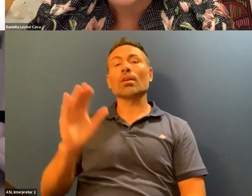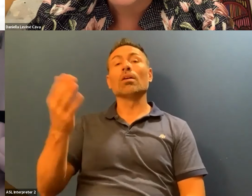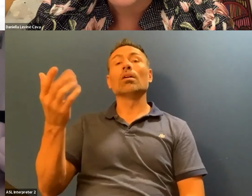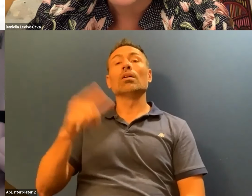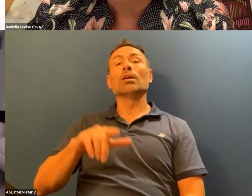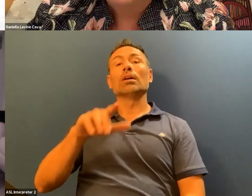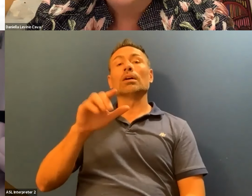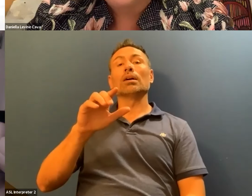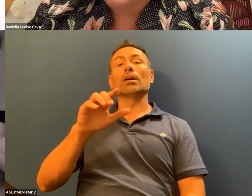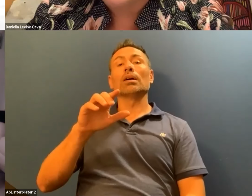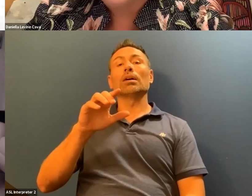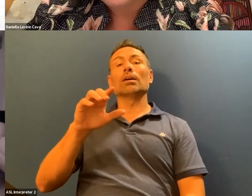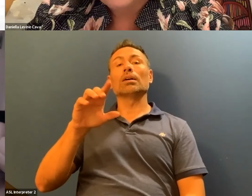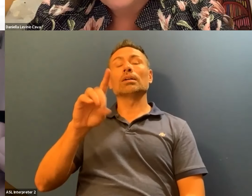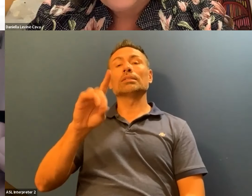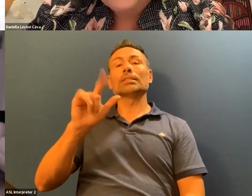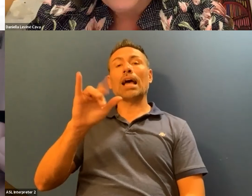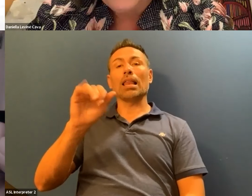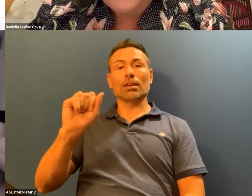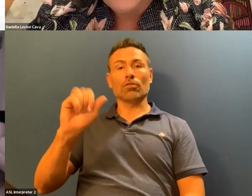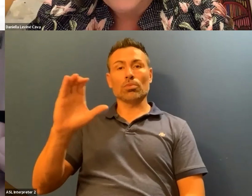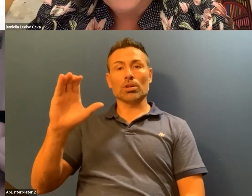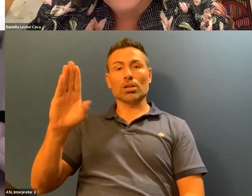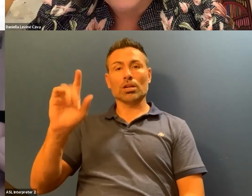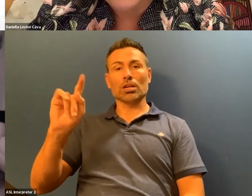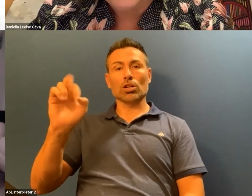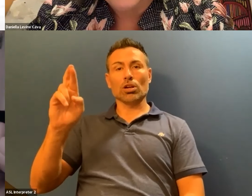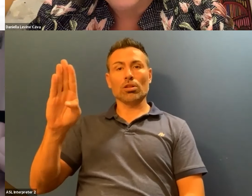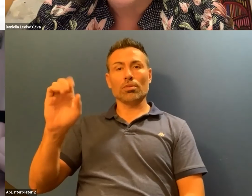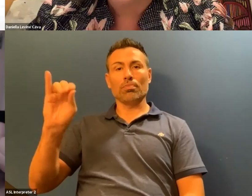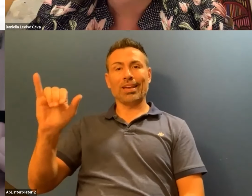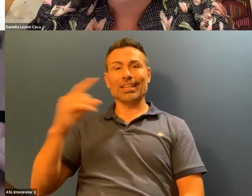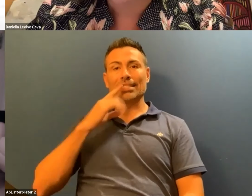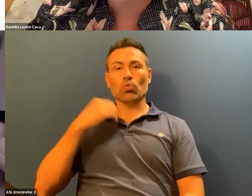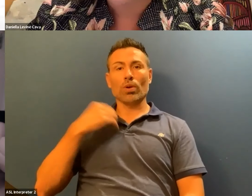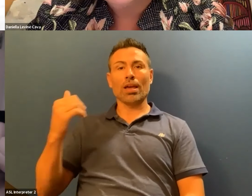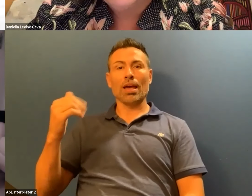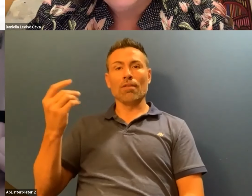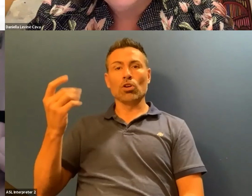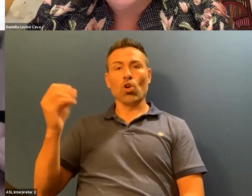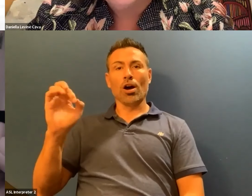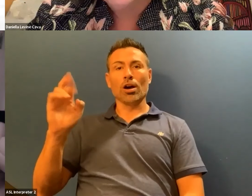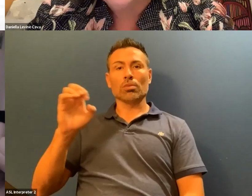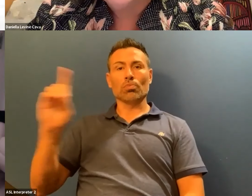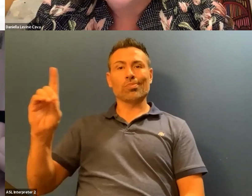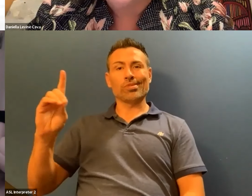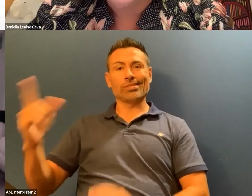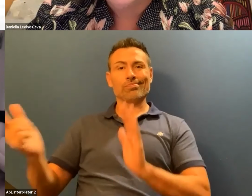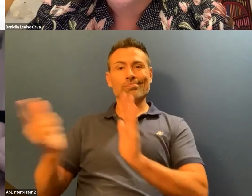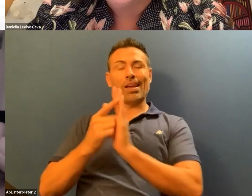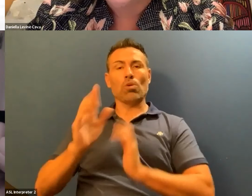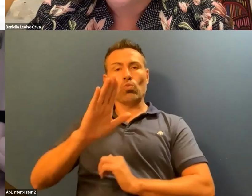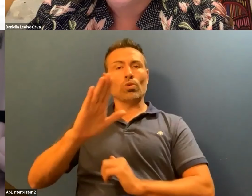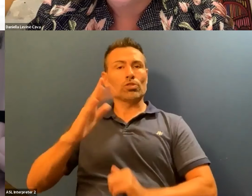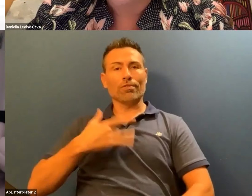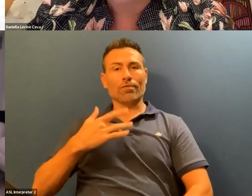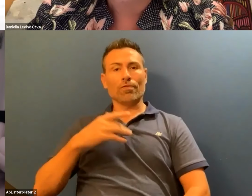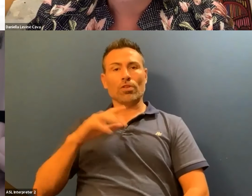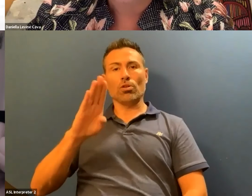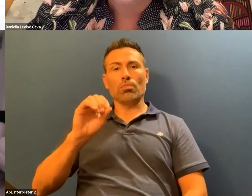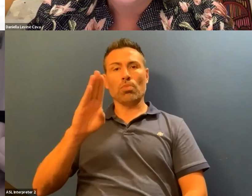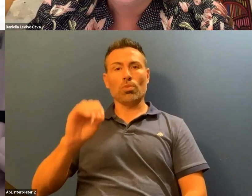breed ban. What is your position? Well, I've supported taking it to the voters on more than one occasion. And the voters,